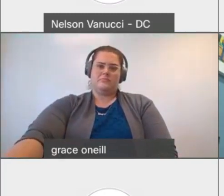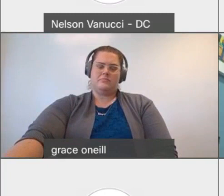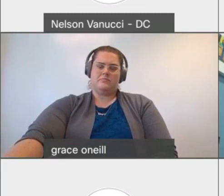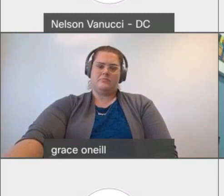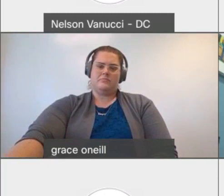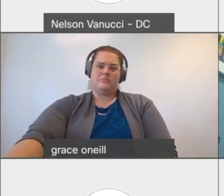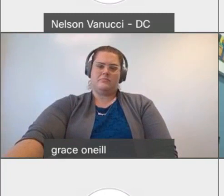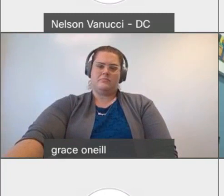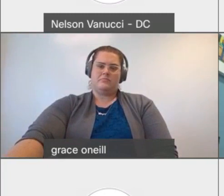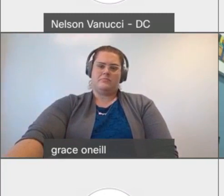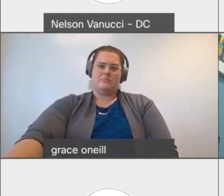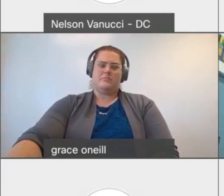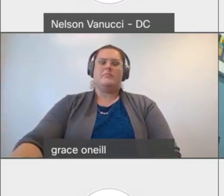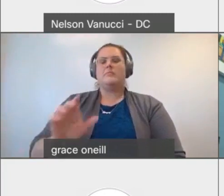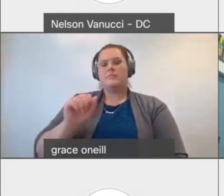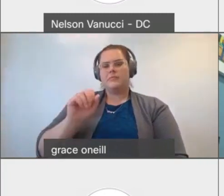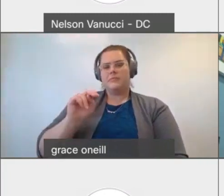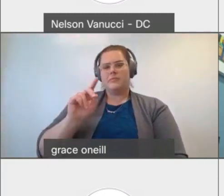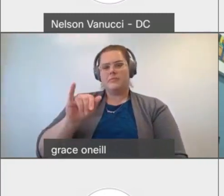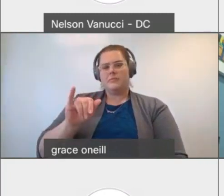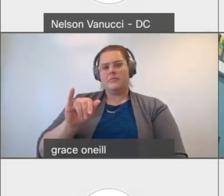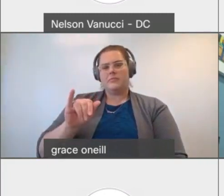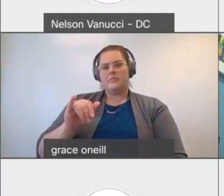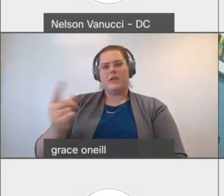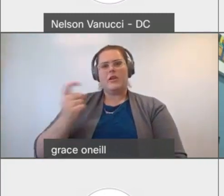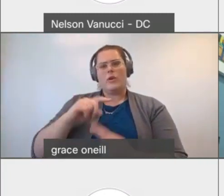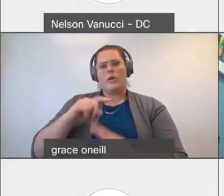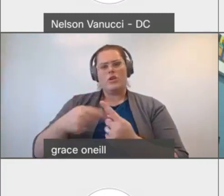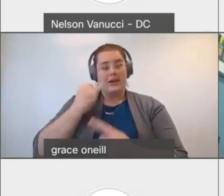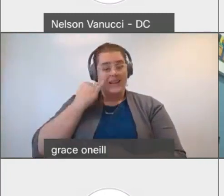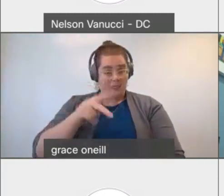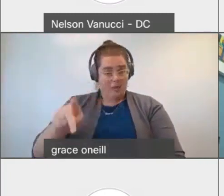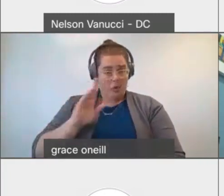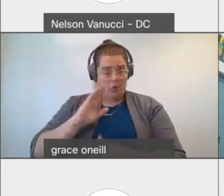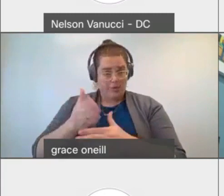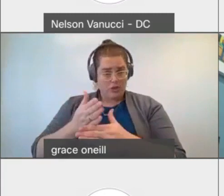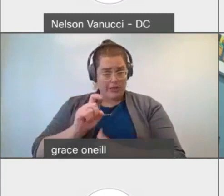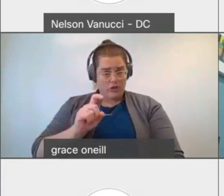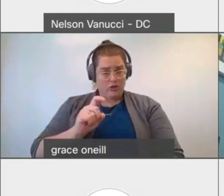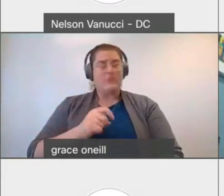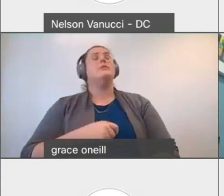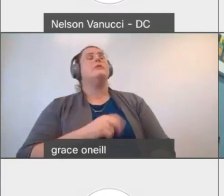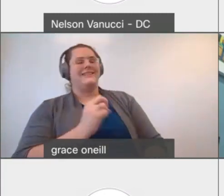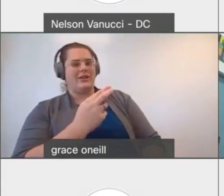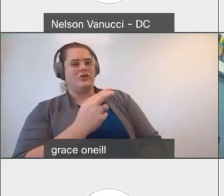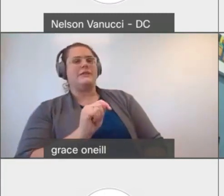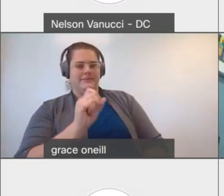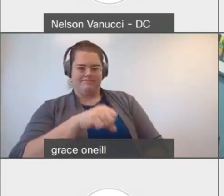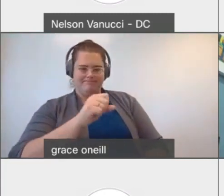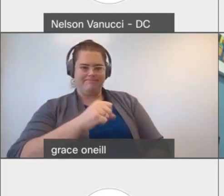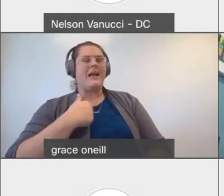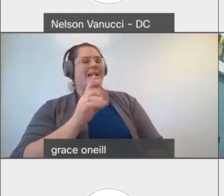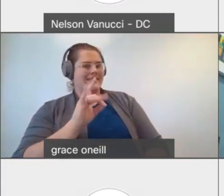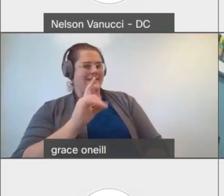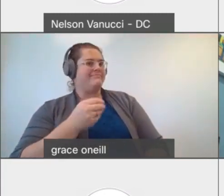There's also a question about whether the PowerPoint can be shared. Oh, yes. I did send it to